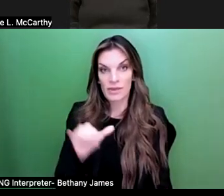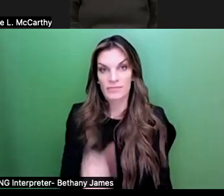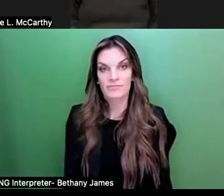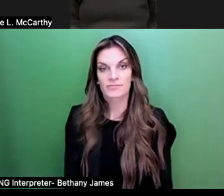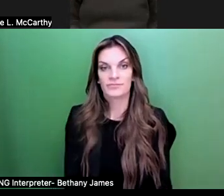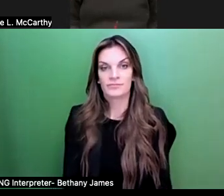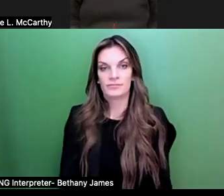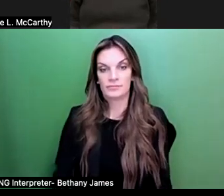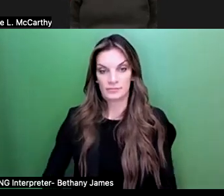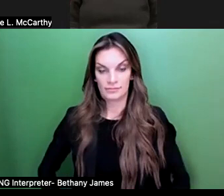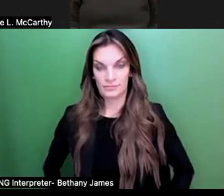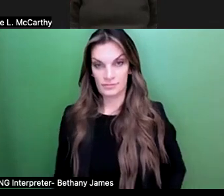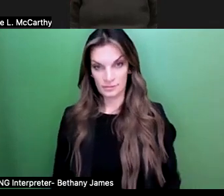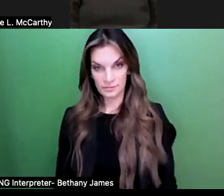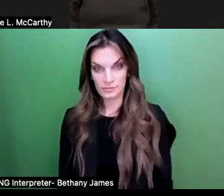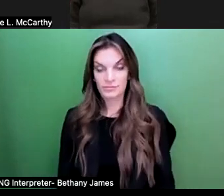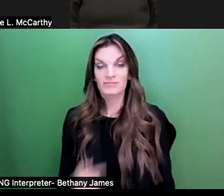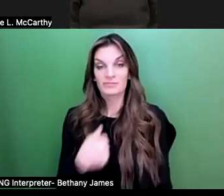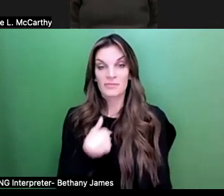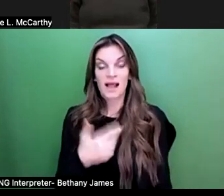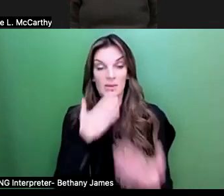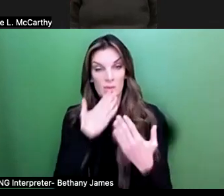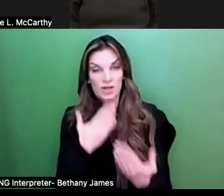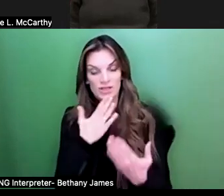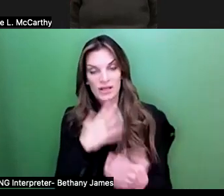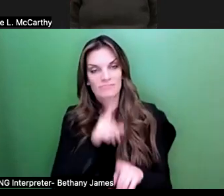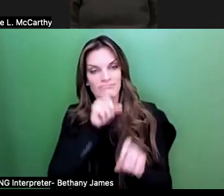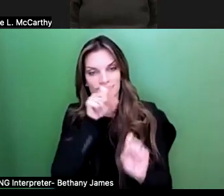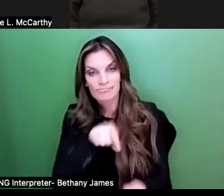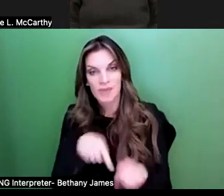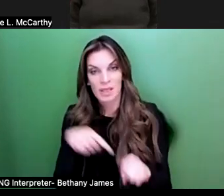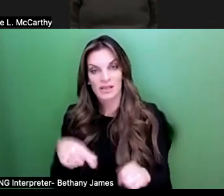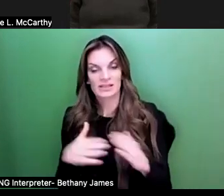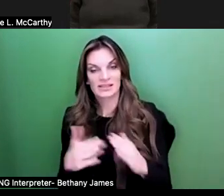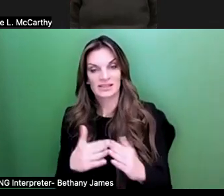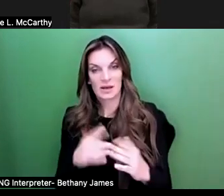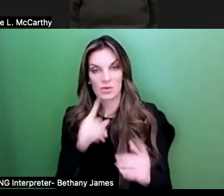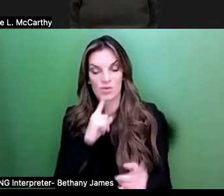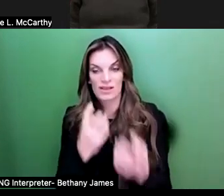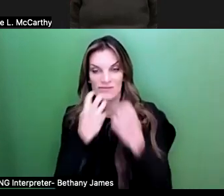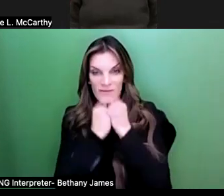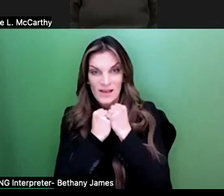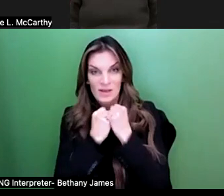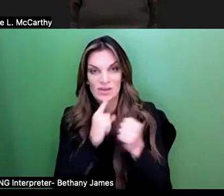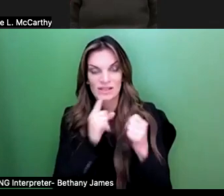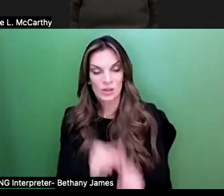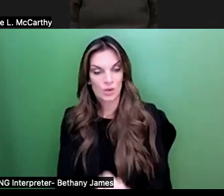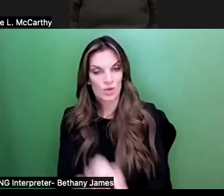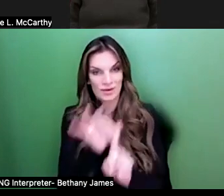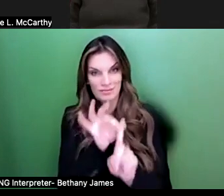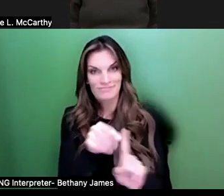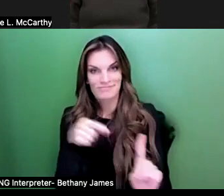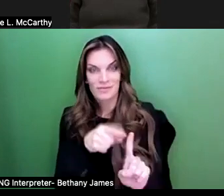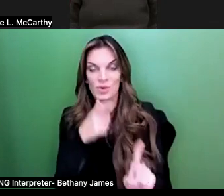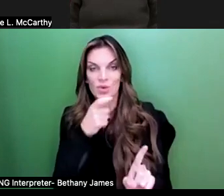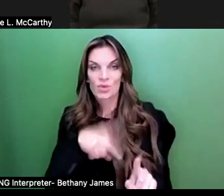What do I appreciate and love the most about Tarrytown and value most is the uniqueness of its